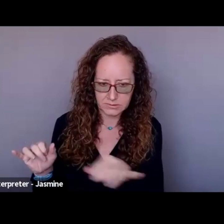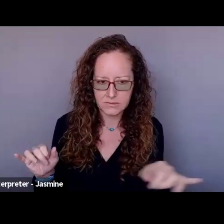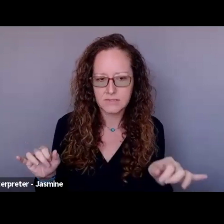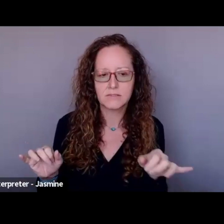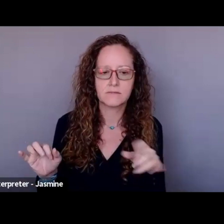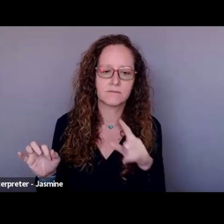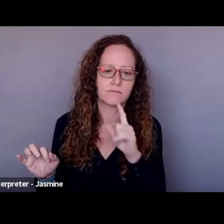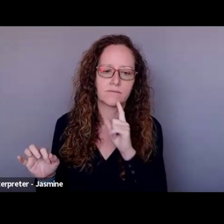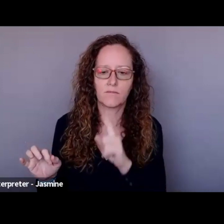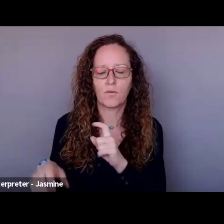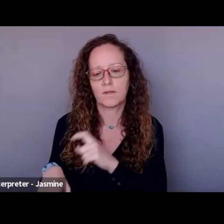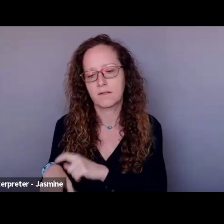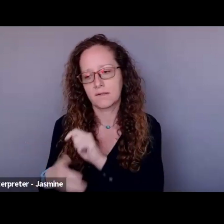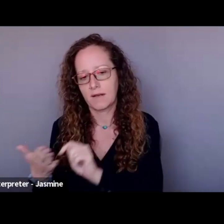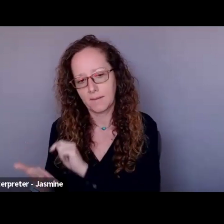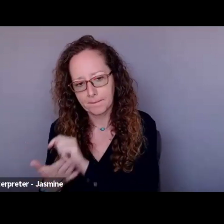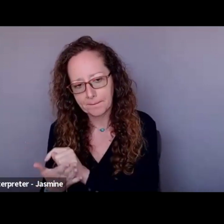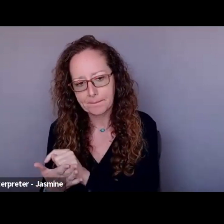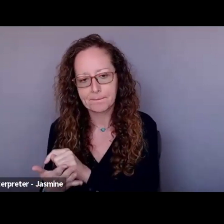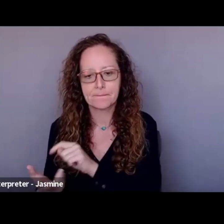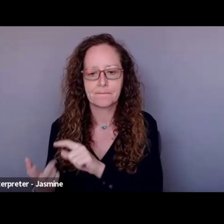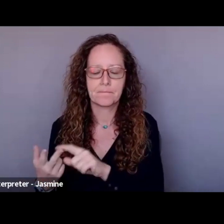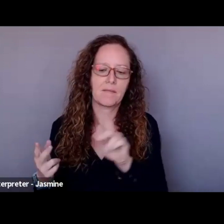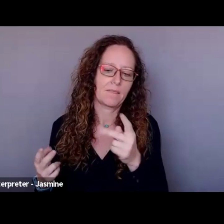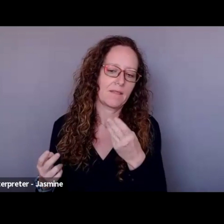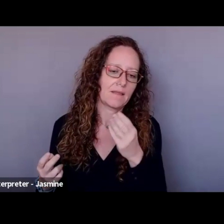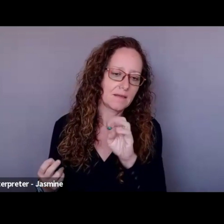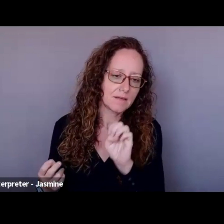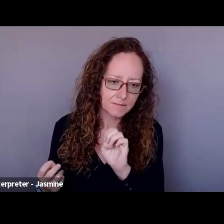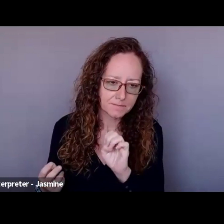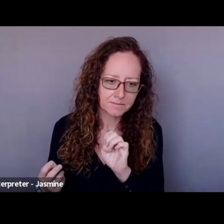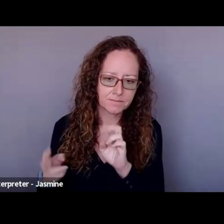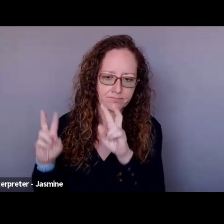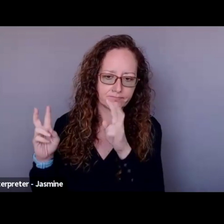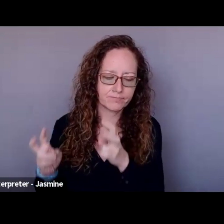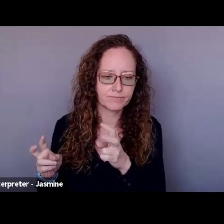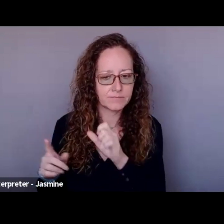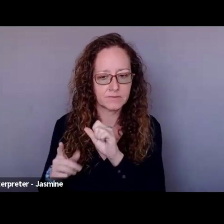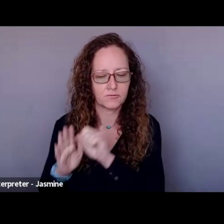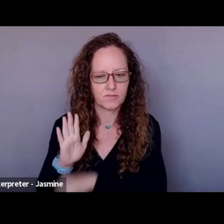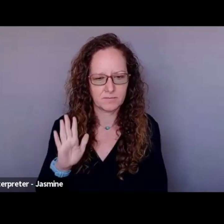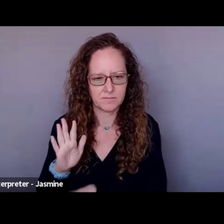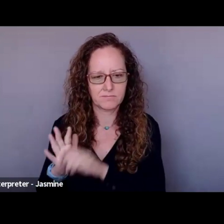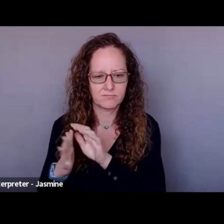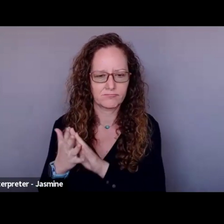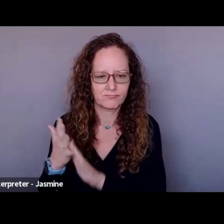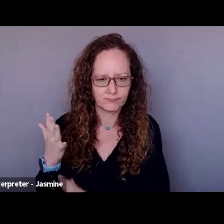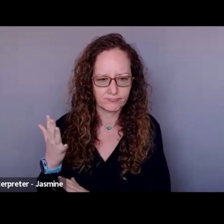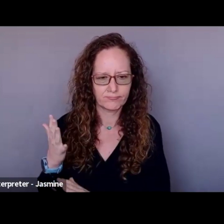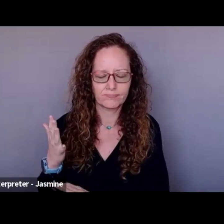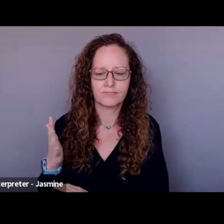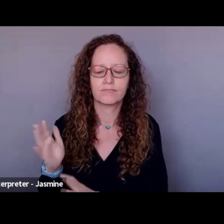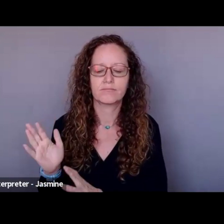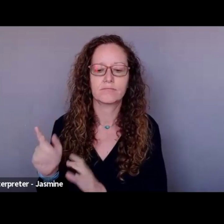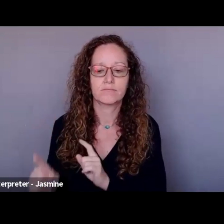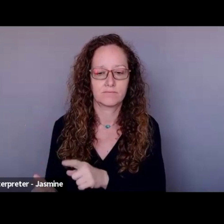to time period, themes within the script, etc.